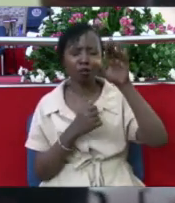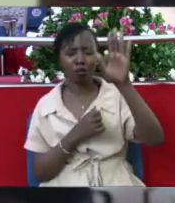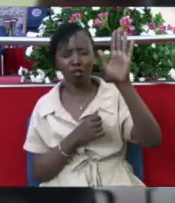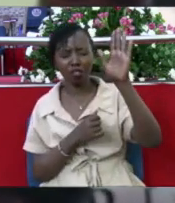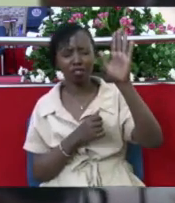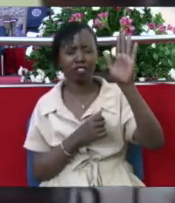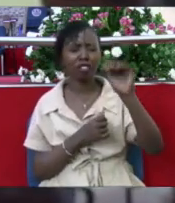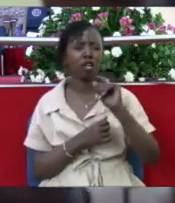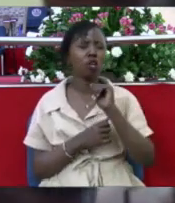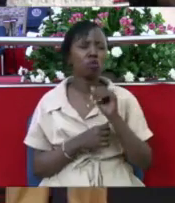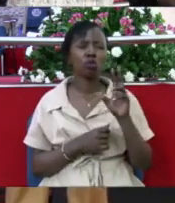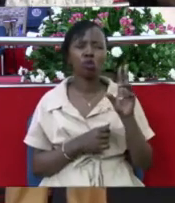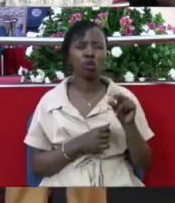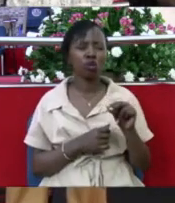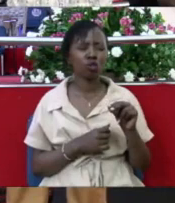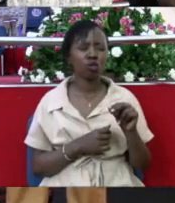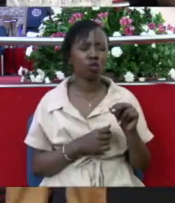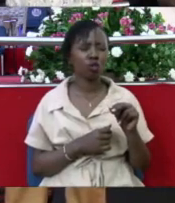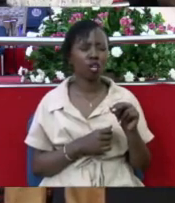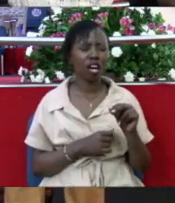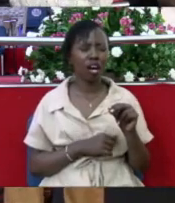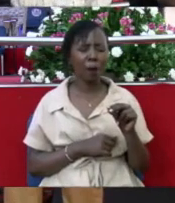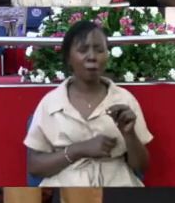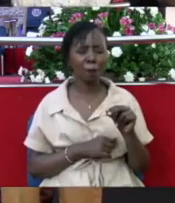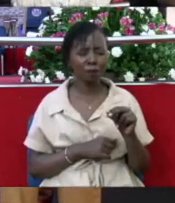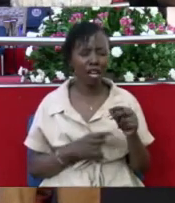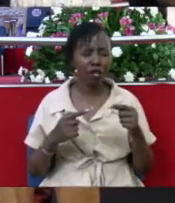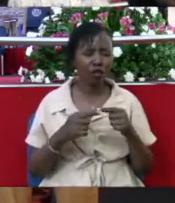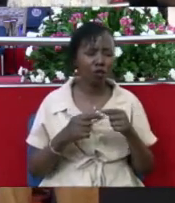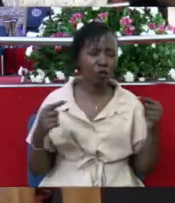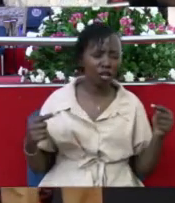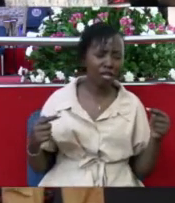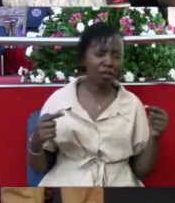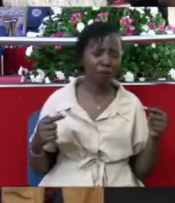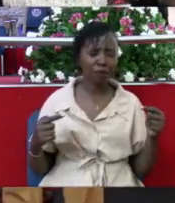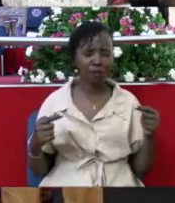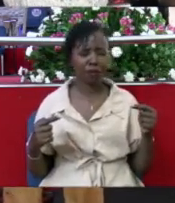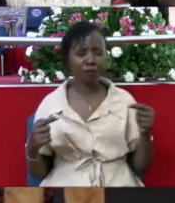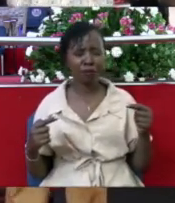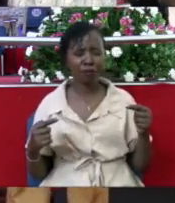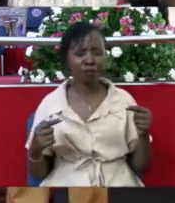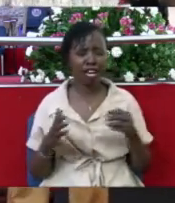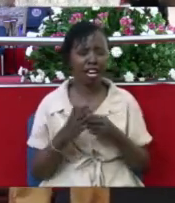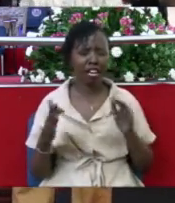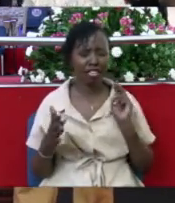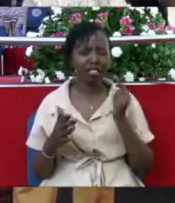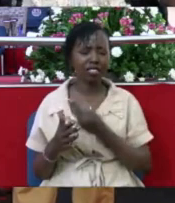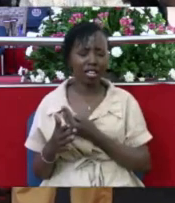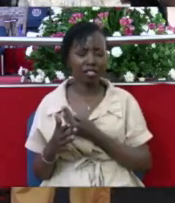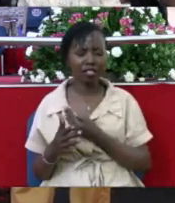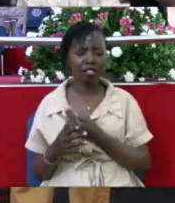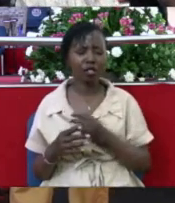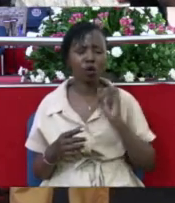whatsoever. Hakuna kugongana kote. Our destiny will not be aborted, O God. Ya kwamba uembele wetu hautaweza kuweza kutoka. As we restart, O God, our destiny